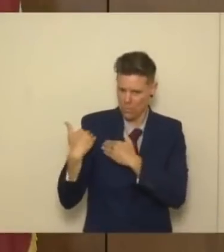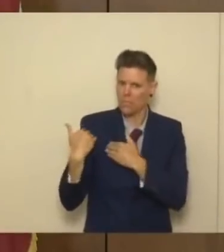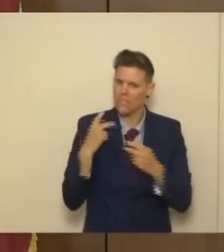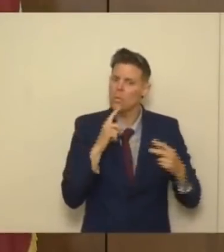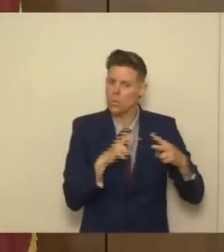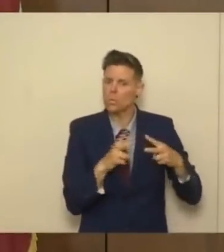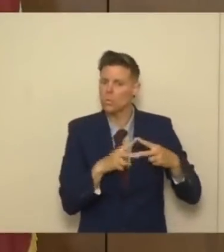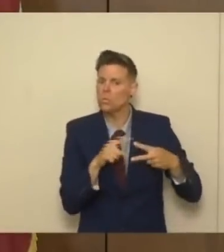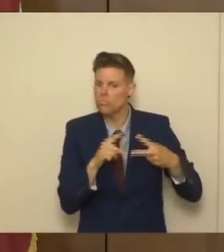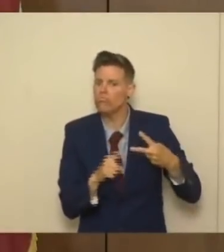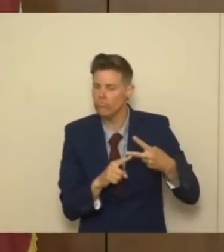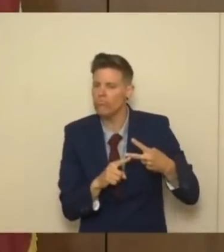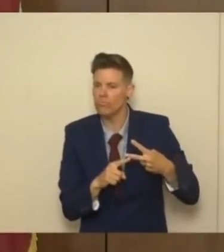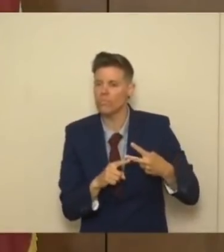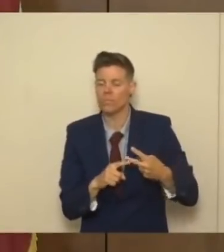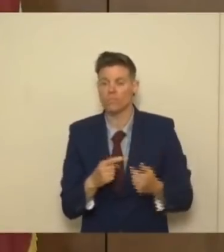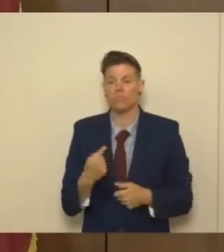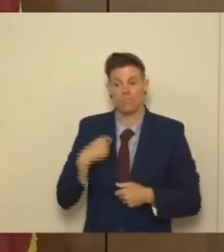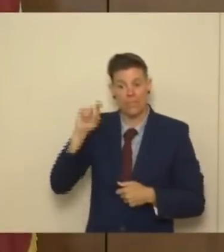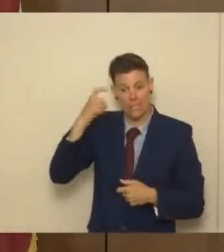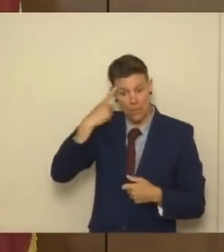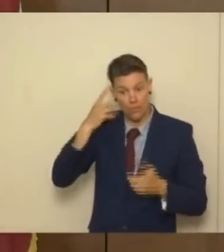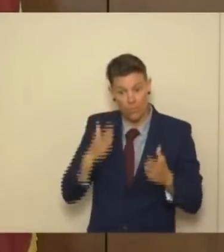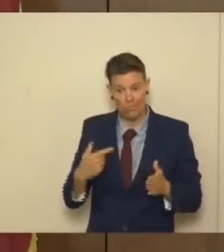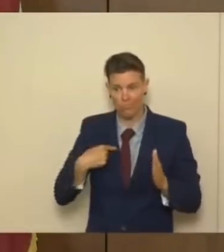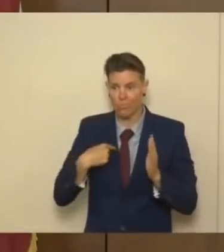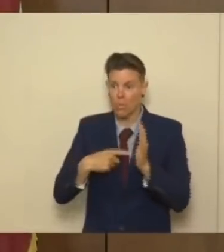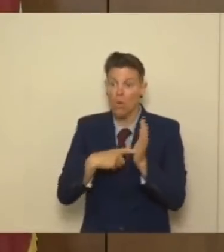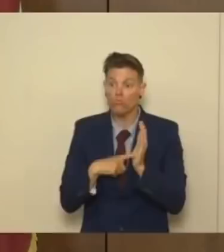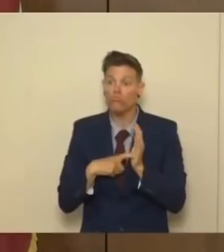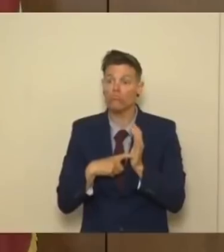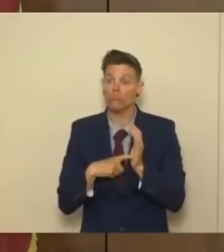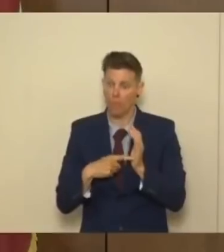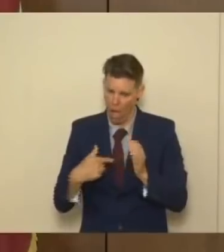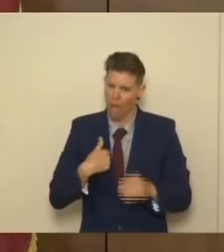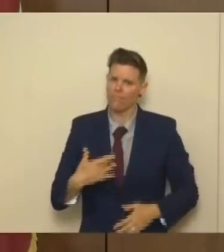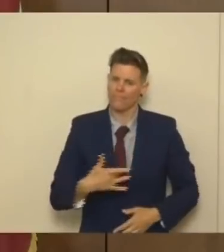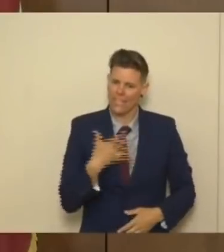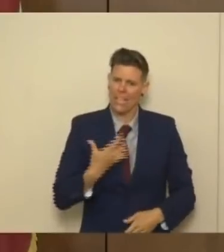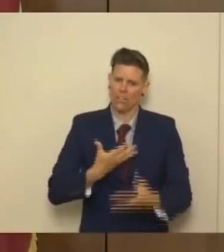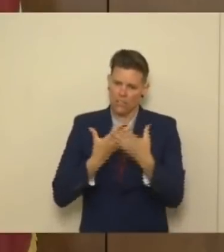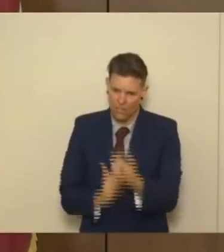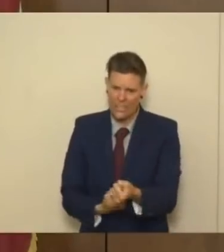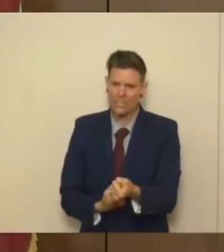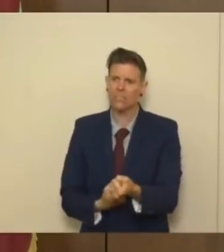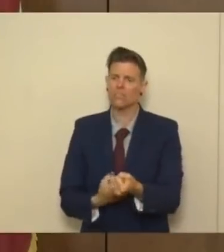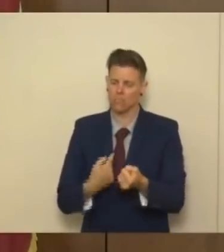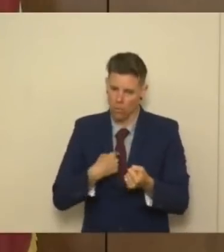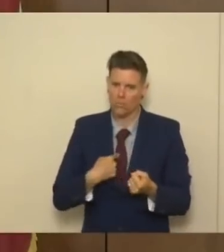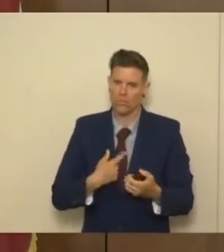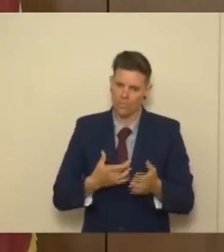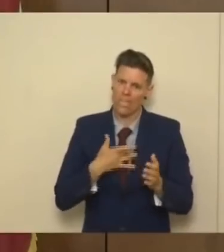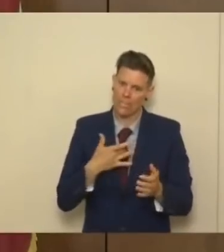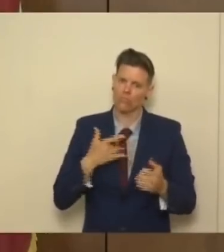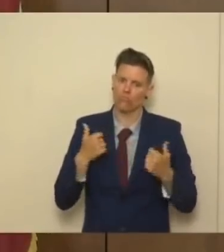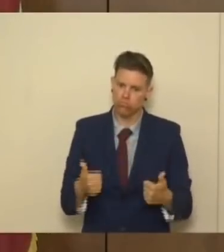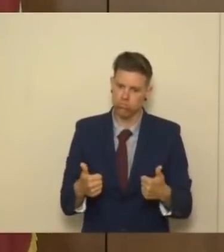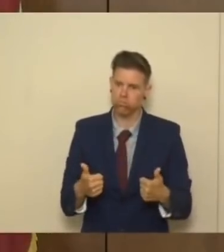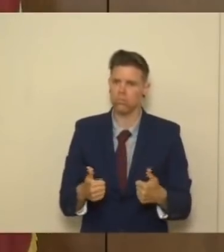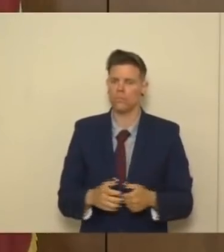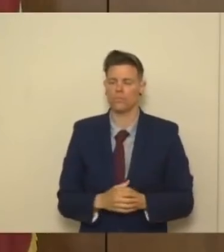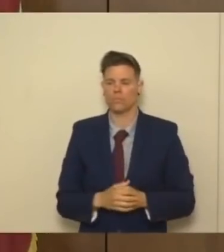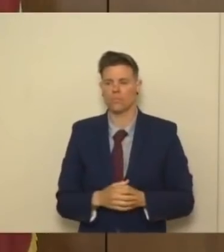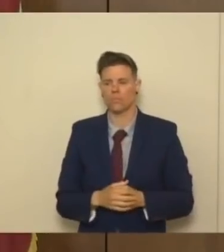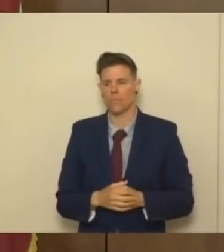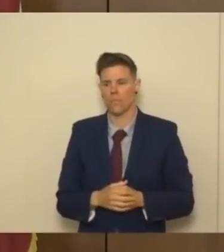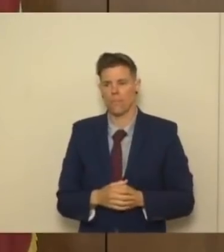that we are meeting our gating criteria on both those efforts, and we've raised them. We're meeting those. The rest is up to New